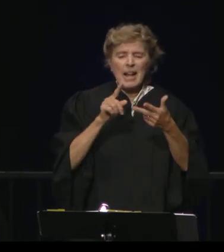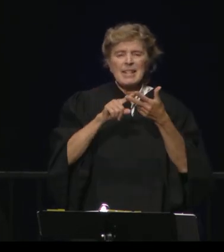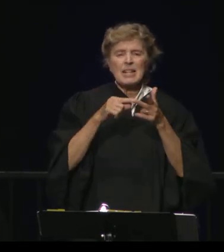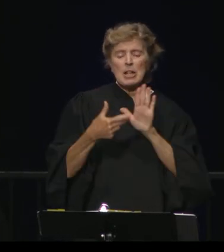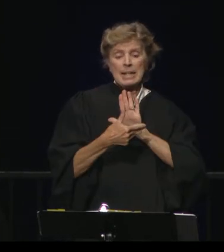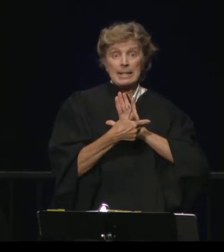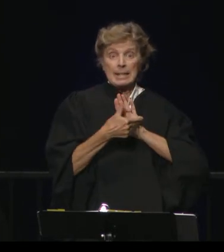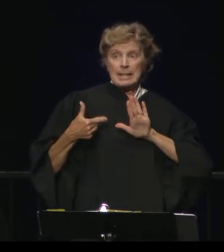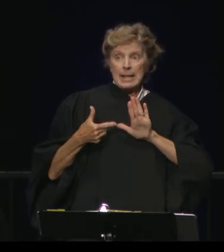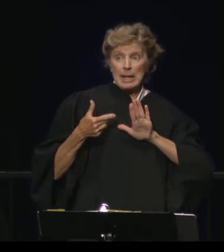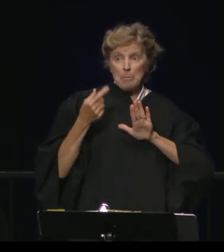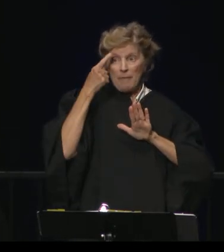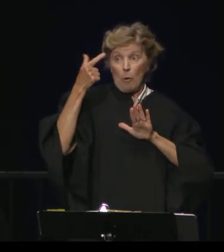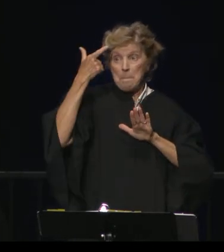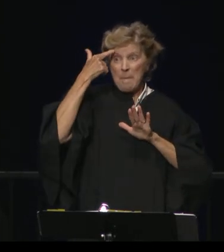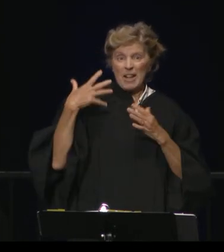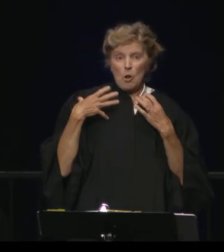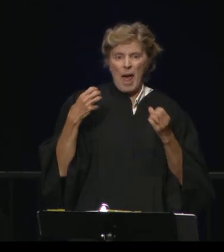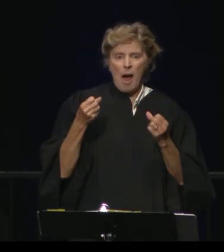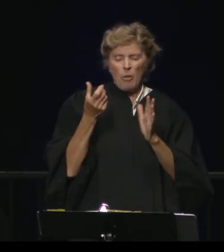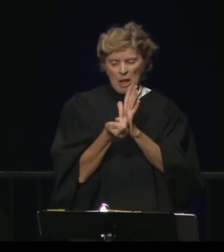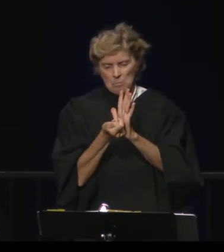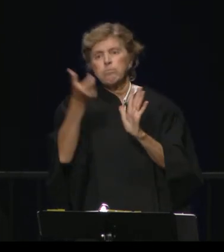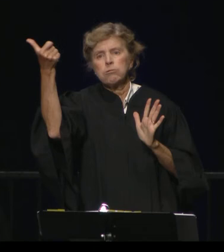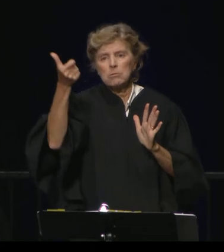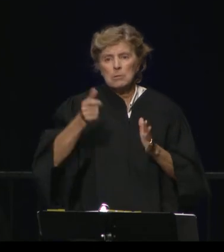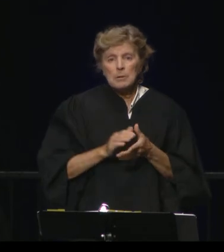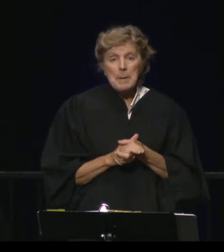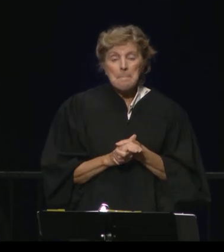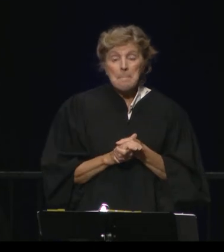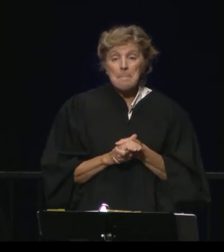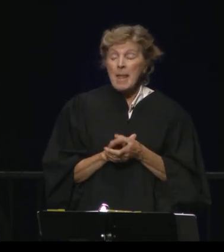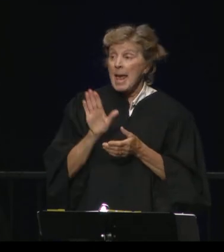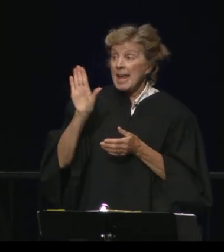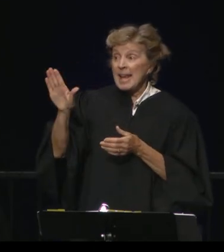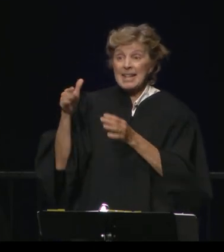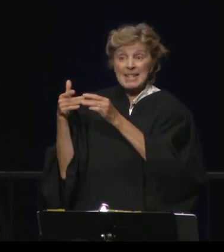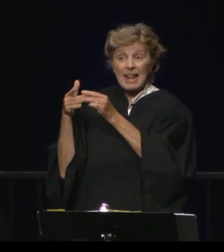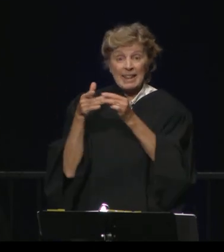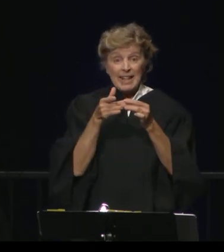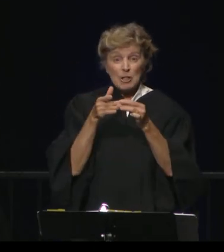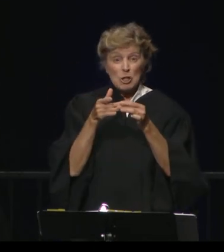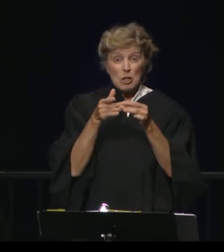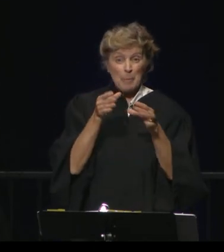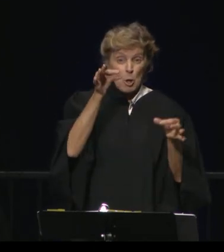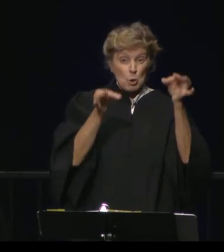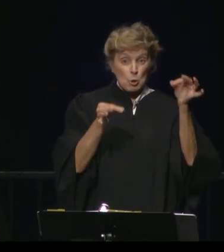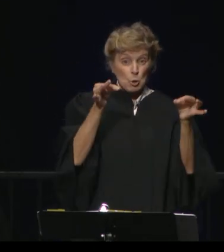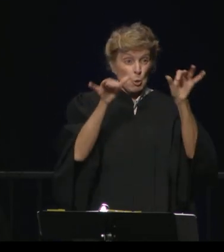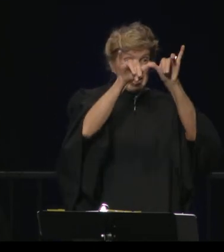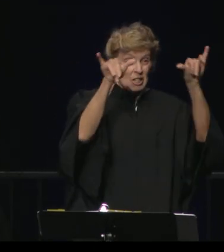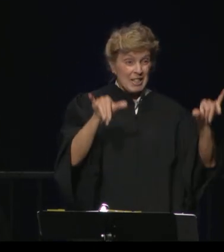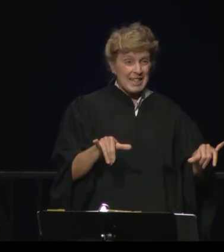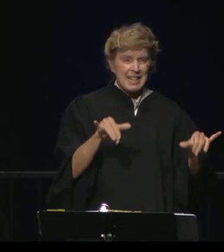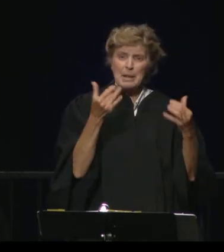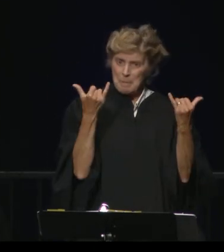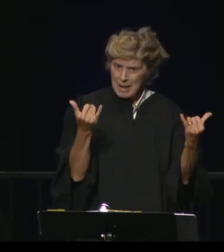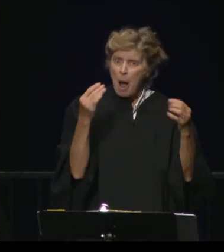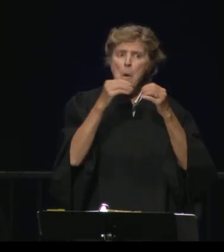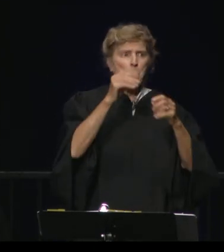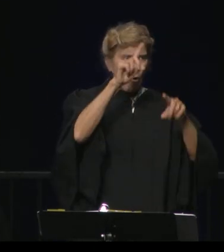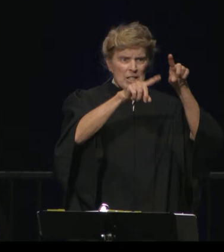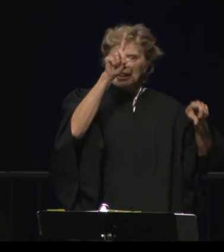in relation to mental health. Under his leadership, the judiciary in Ontario is more diverse